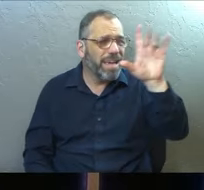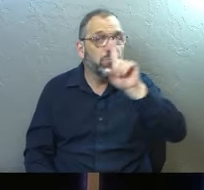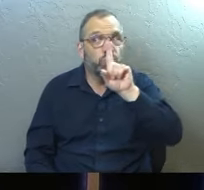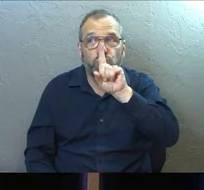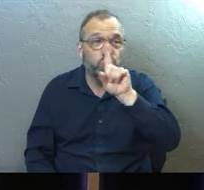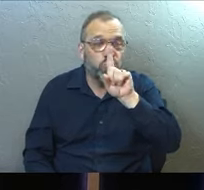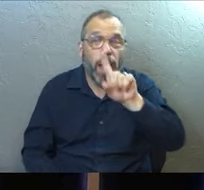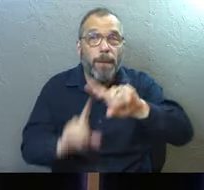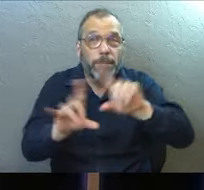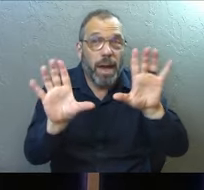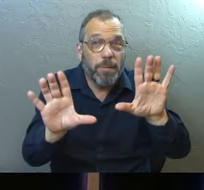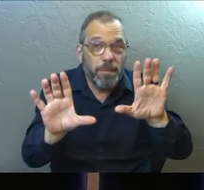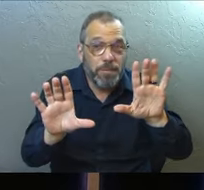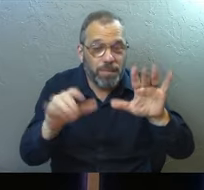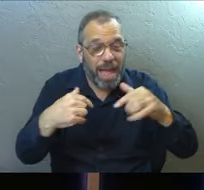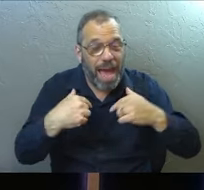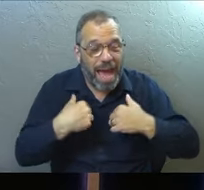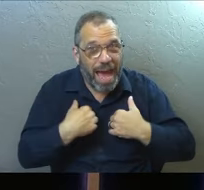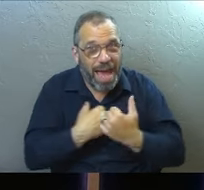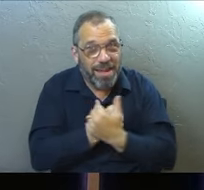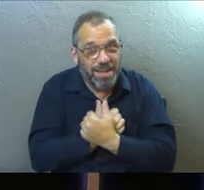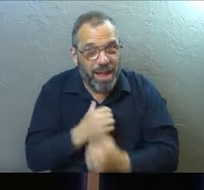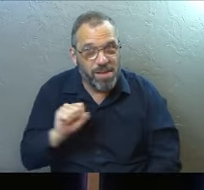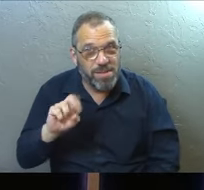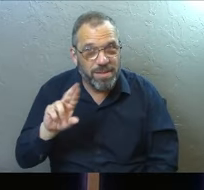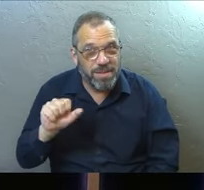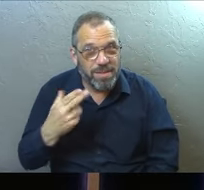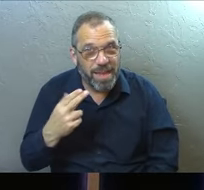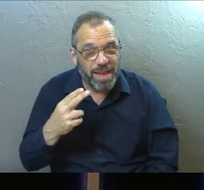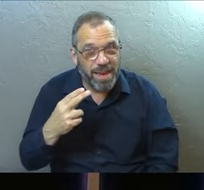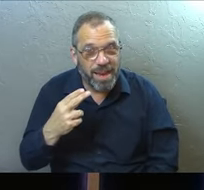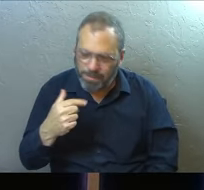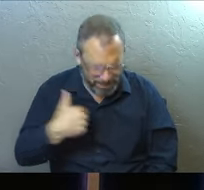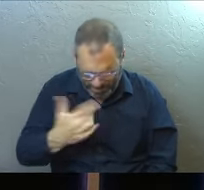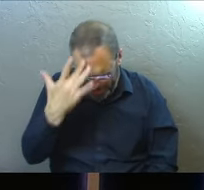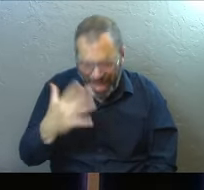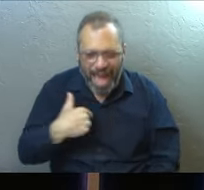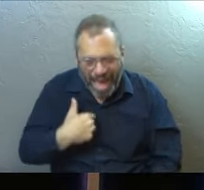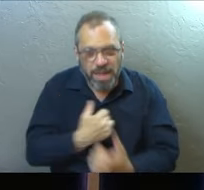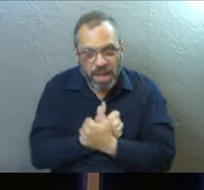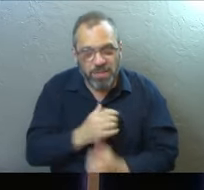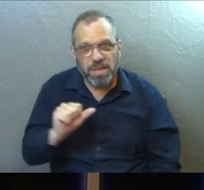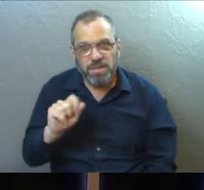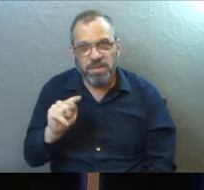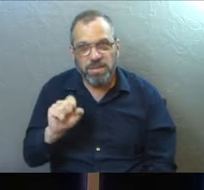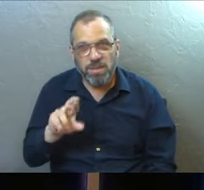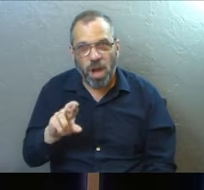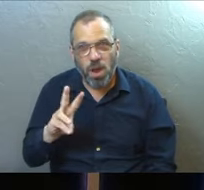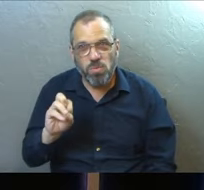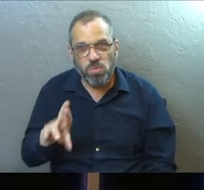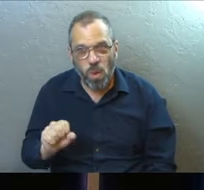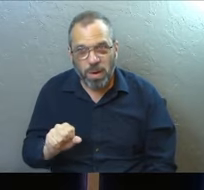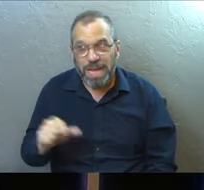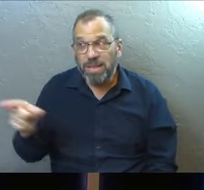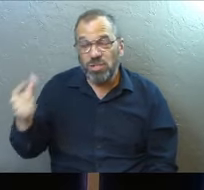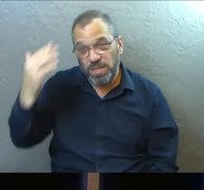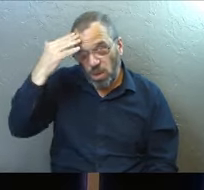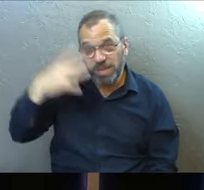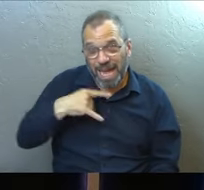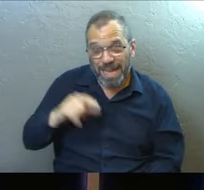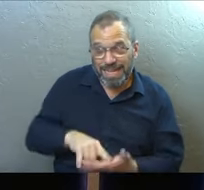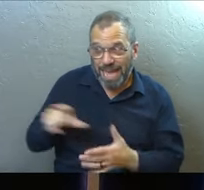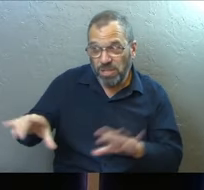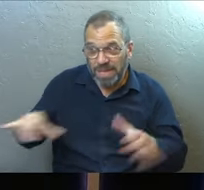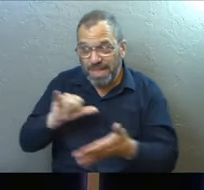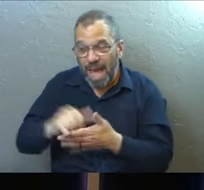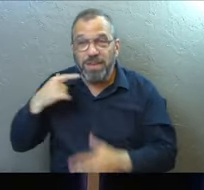But I like Star Wars. That's my love language, okay? It's Star Wars. And so she knows I like that. And she did